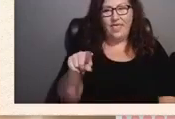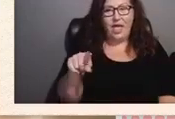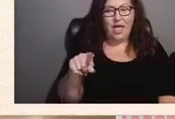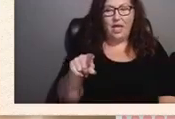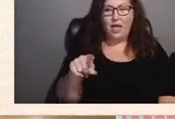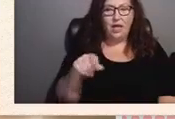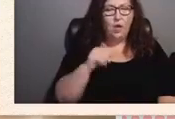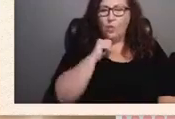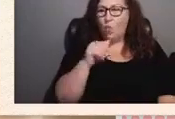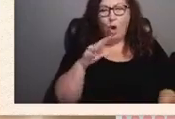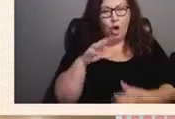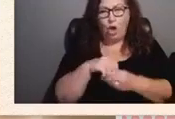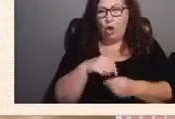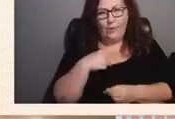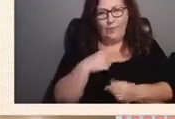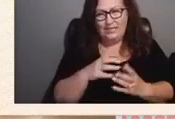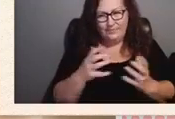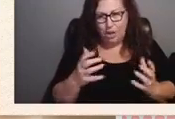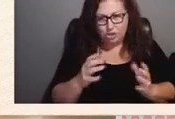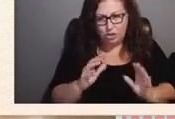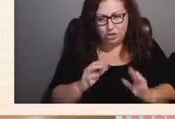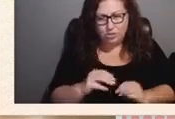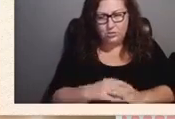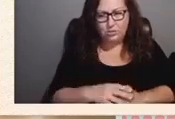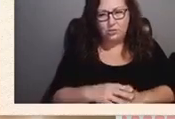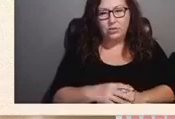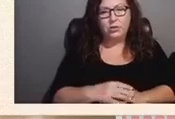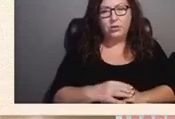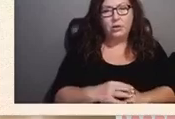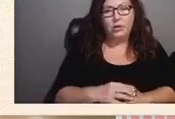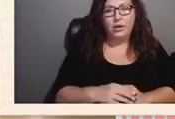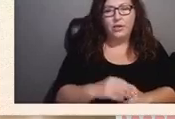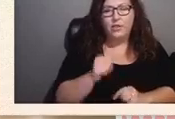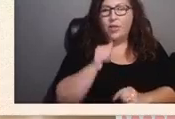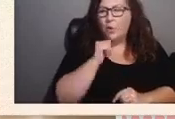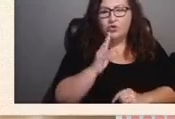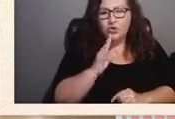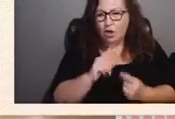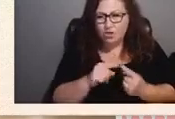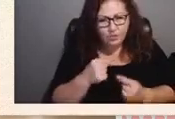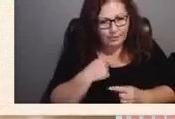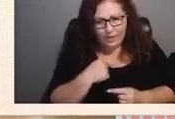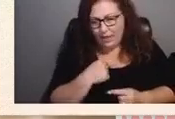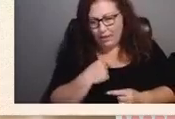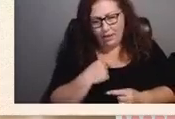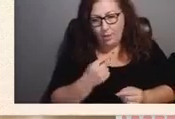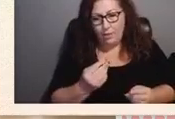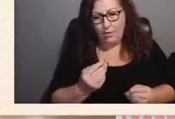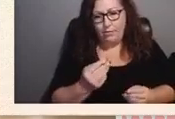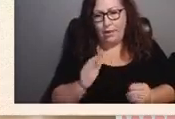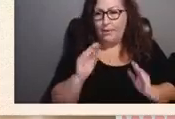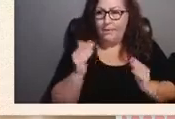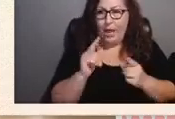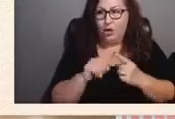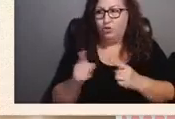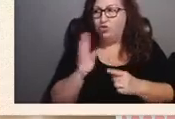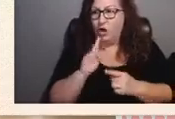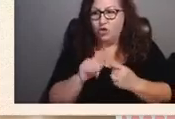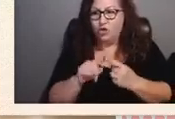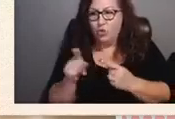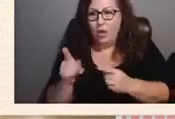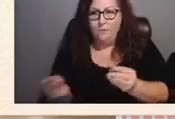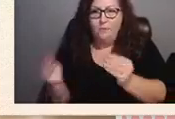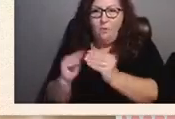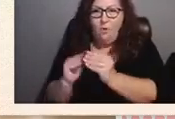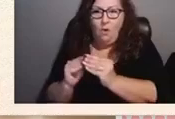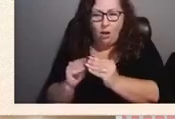including me as much. They weren't talking to me nearly as much as they were talking to him. And I knew